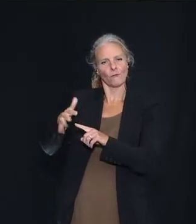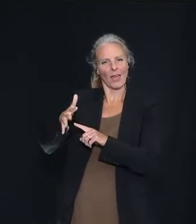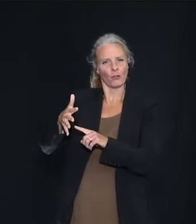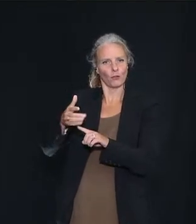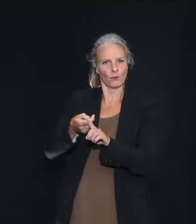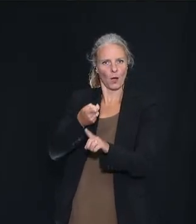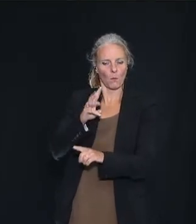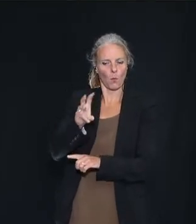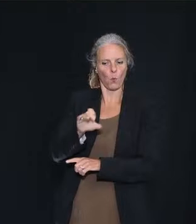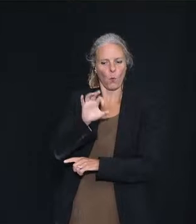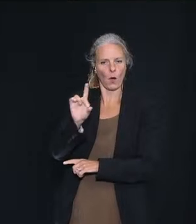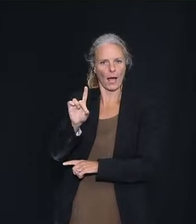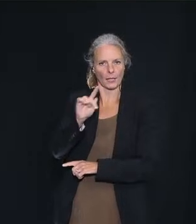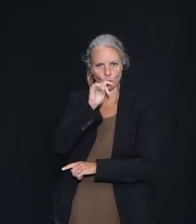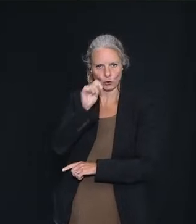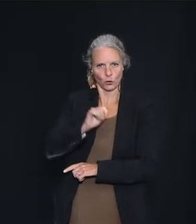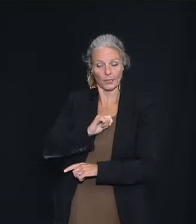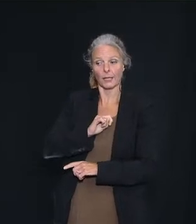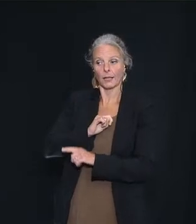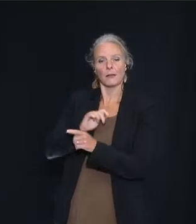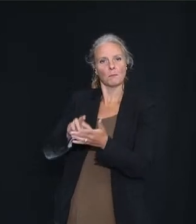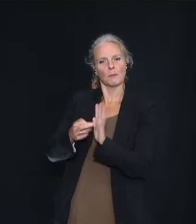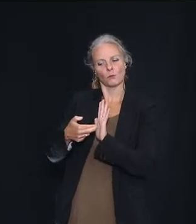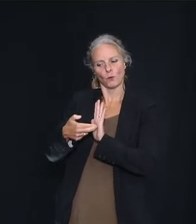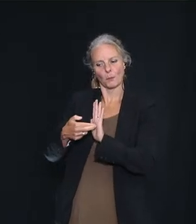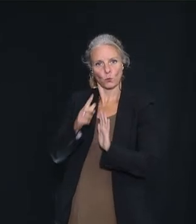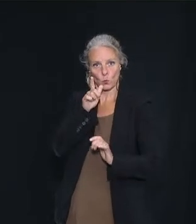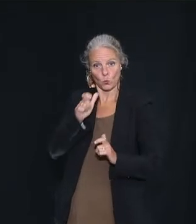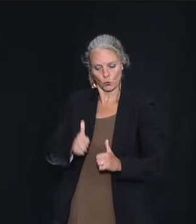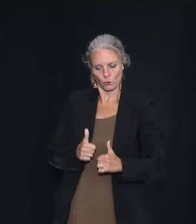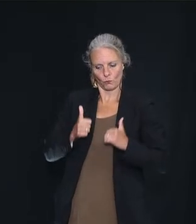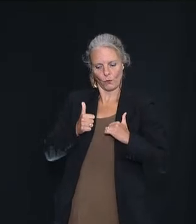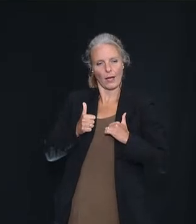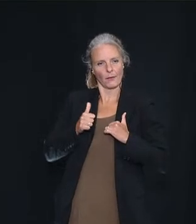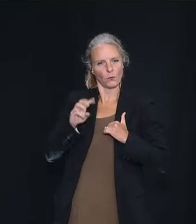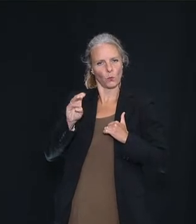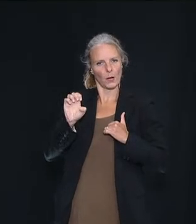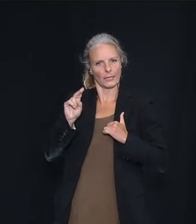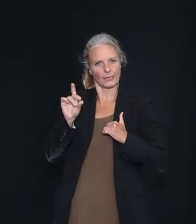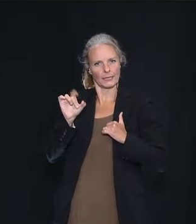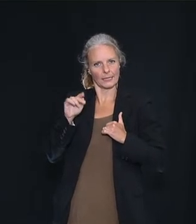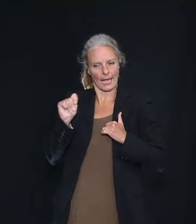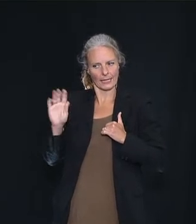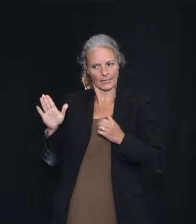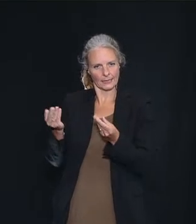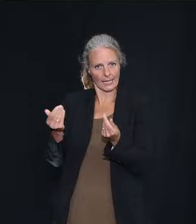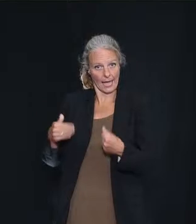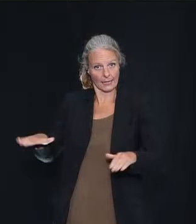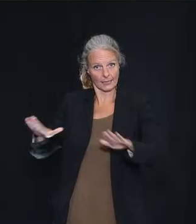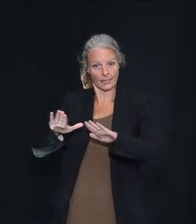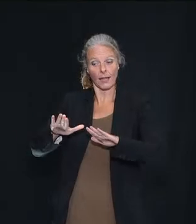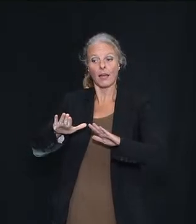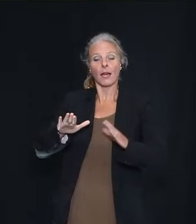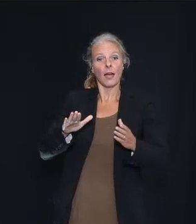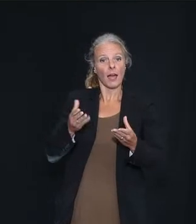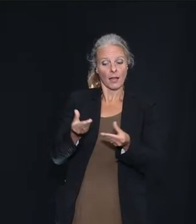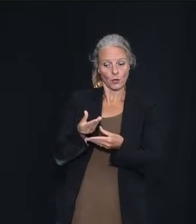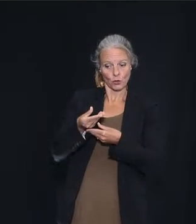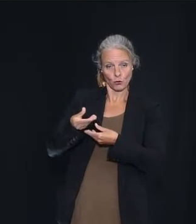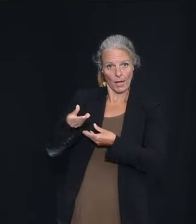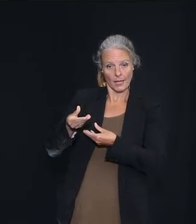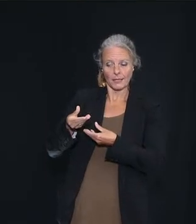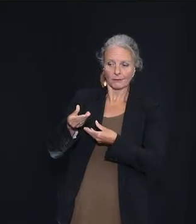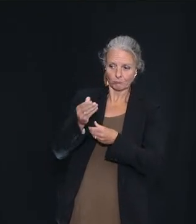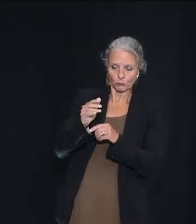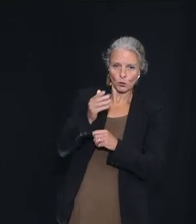of survival for the Wendat on the land. So I will give him that sweetgrass and the